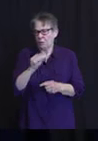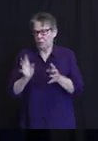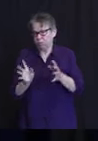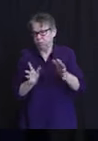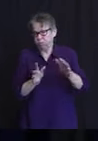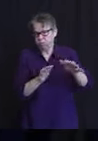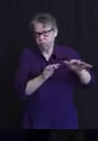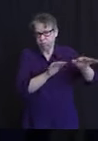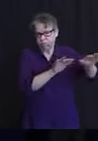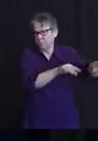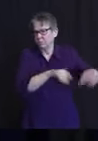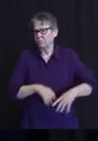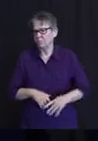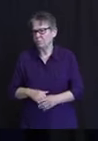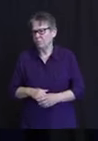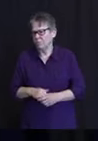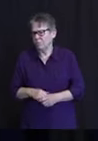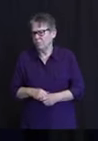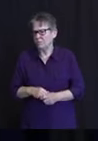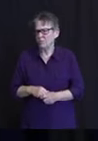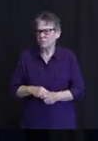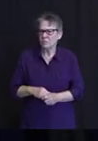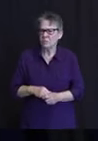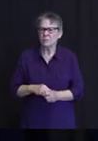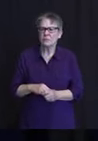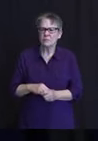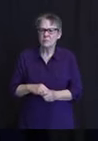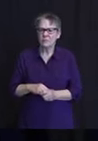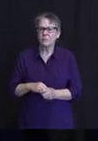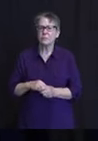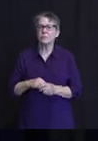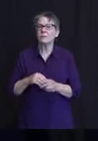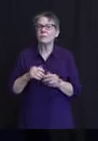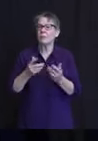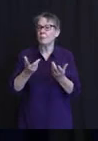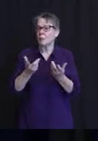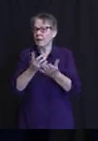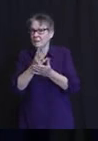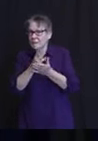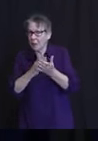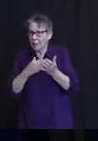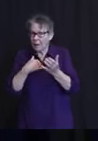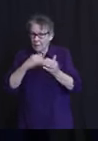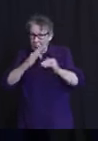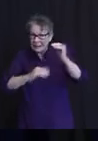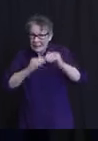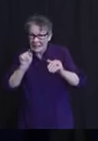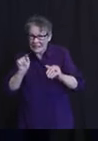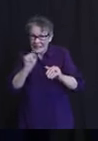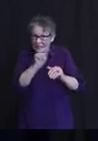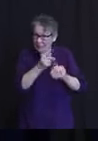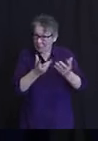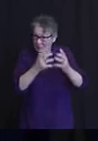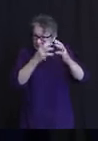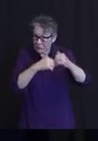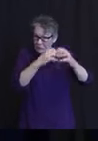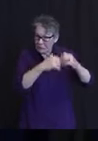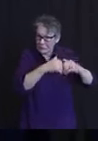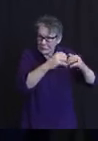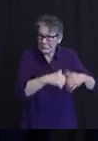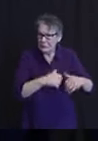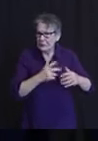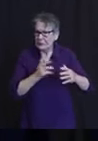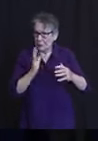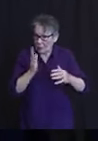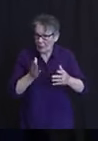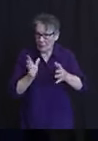building collapse. The boardwalk by the Wildwood Convention Center has some damage to it. So between the high winds, the thunderstorms,